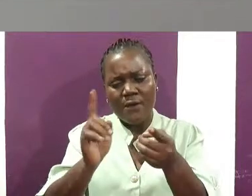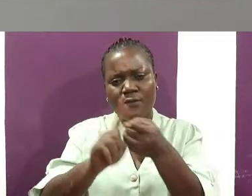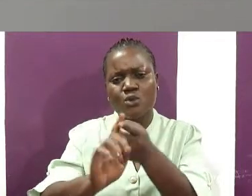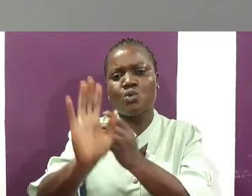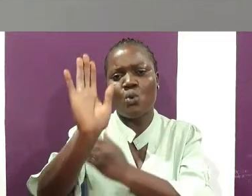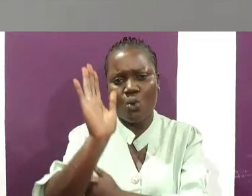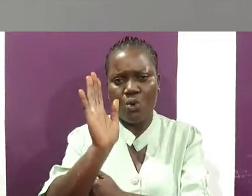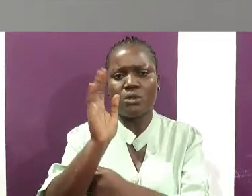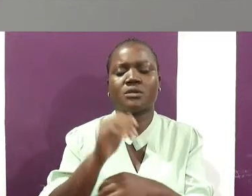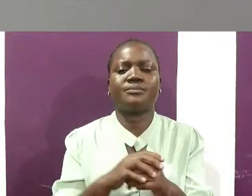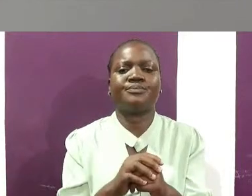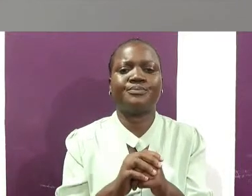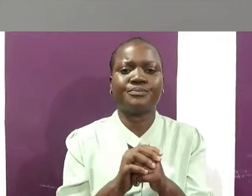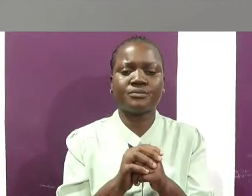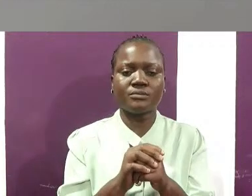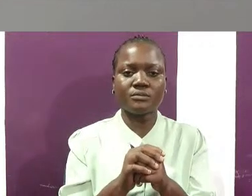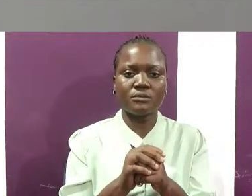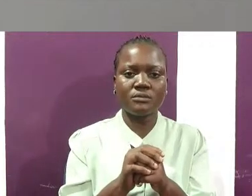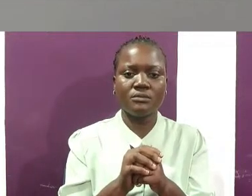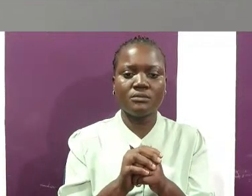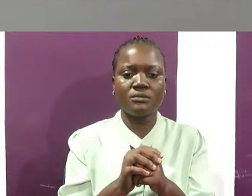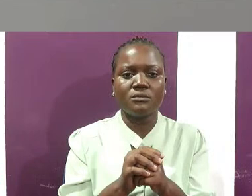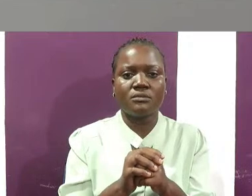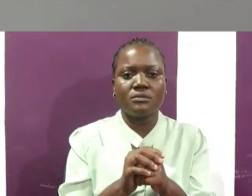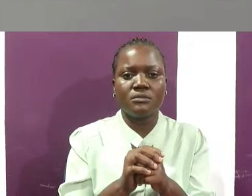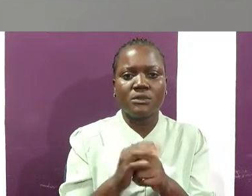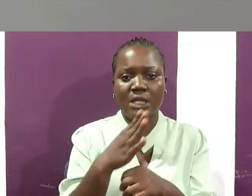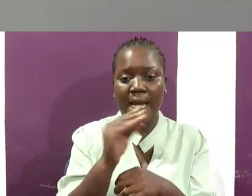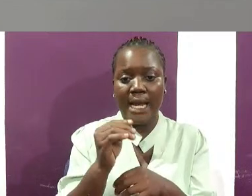today, we're covering the oneness of the glorious church.